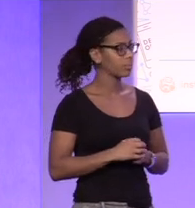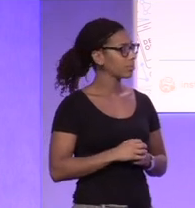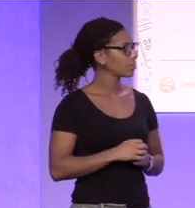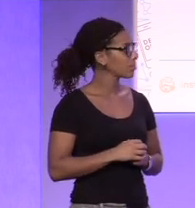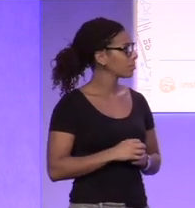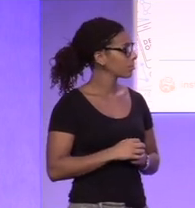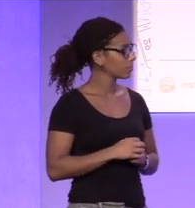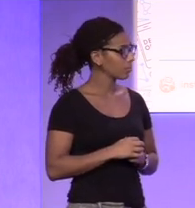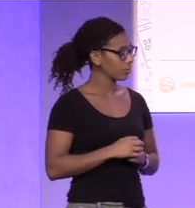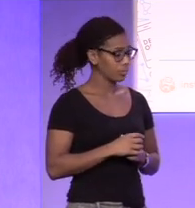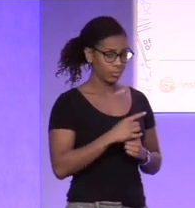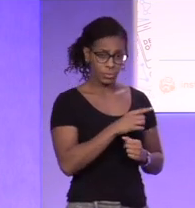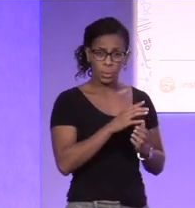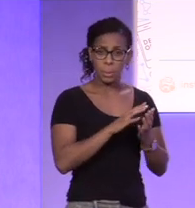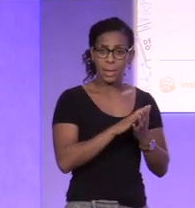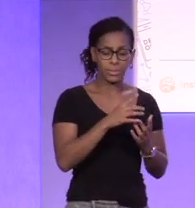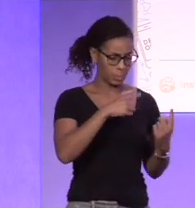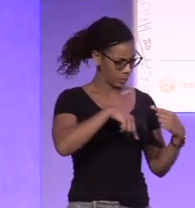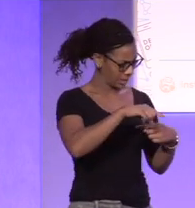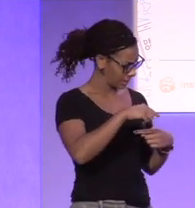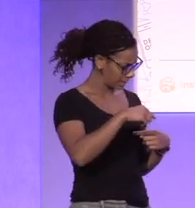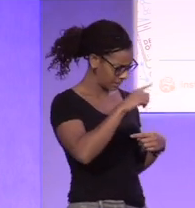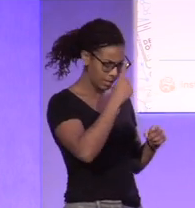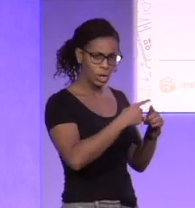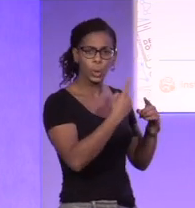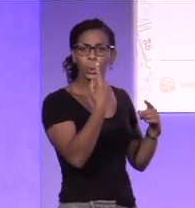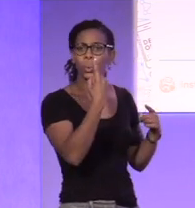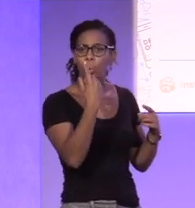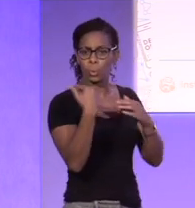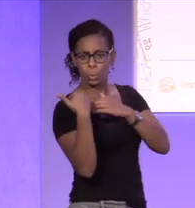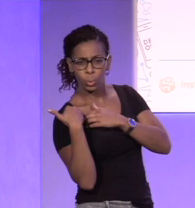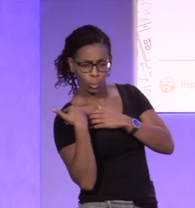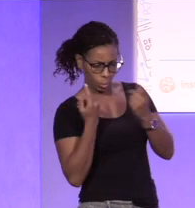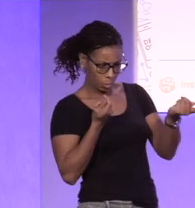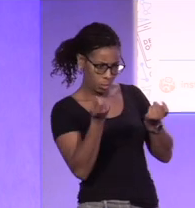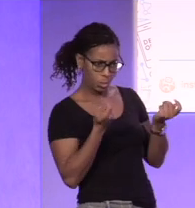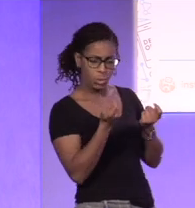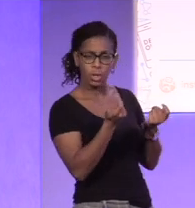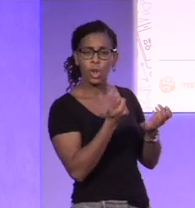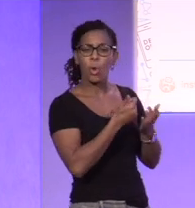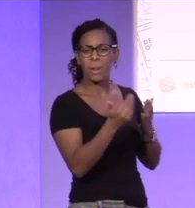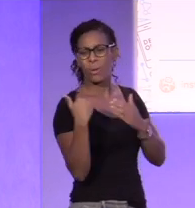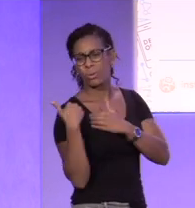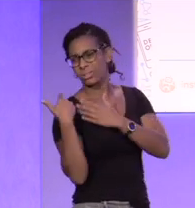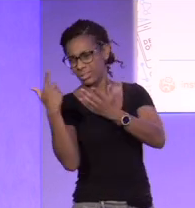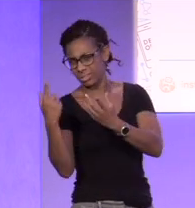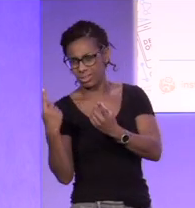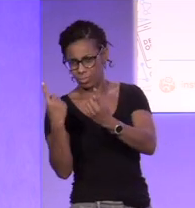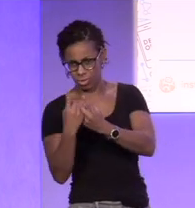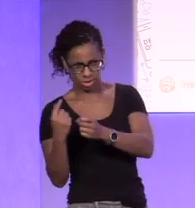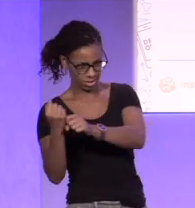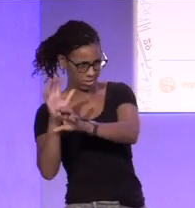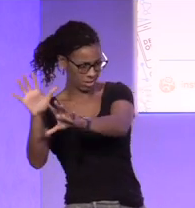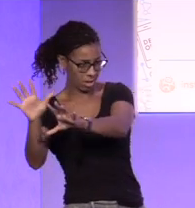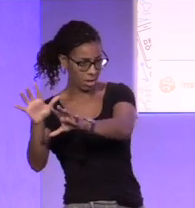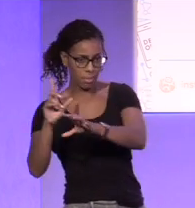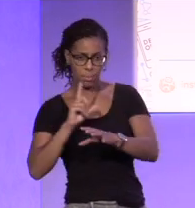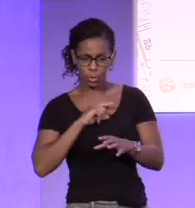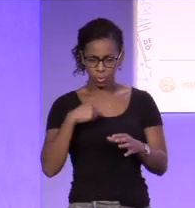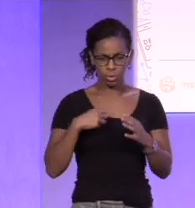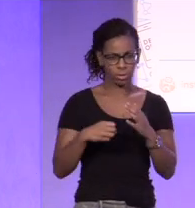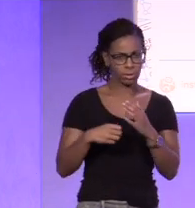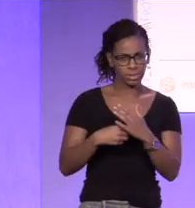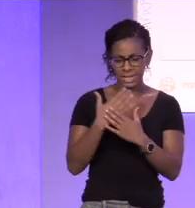to change the nature of who owned that product backlog. It used to be the domain of our product owner. But now, because we've got that dev work in there, UX,